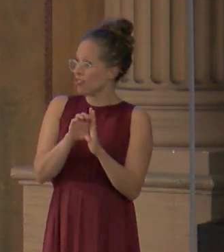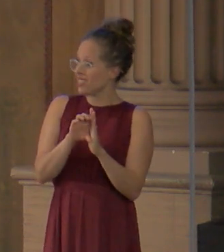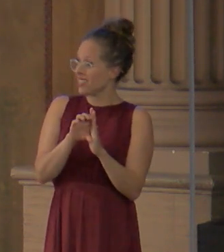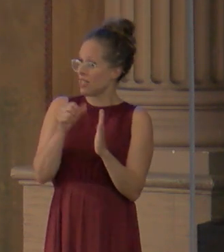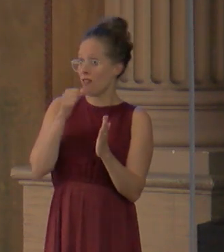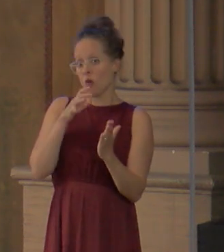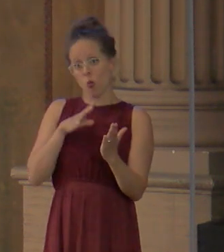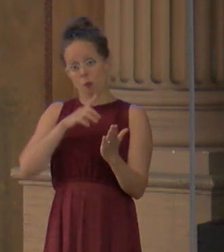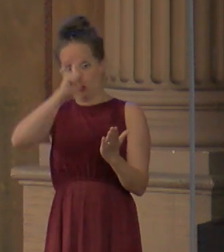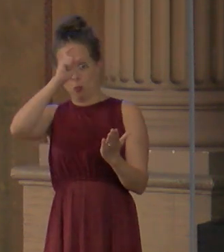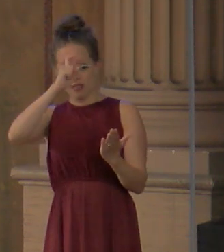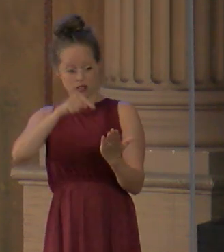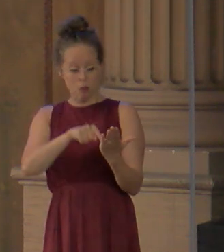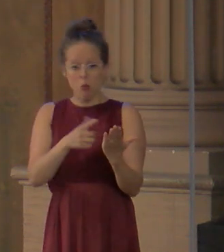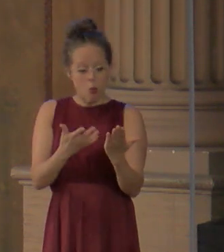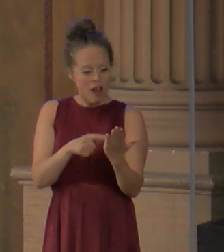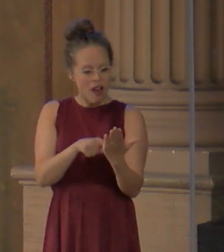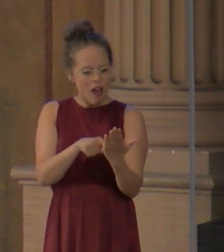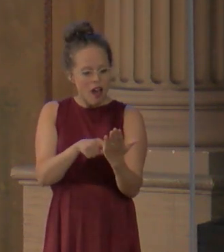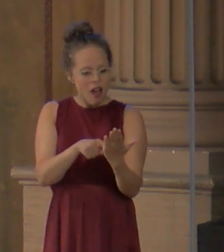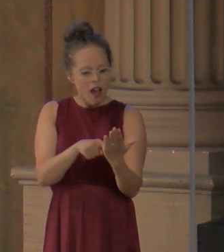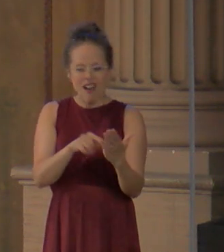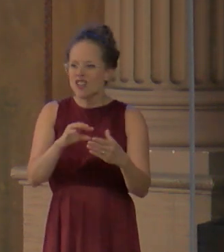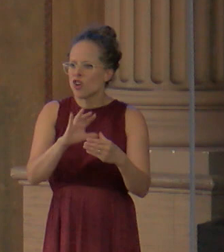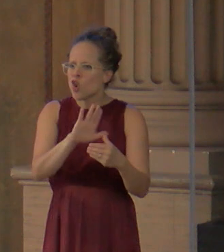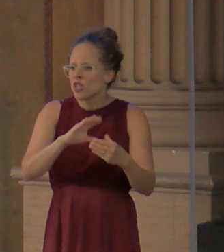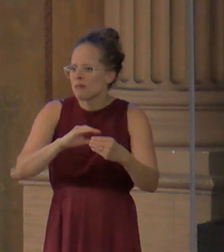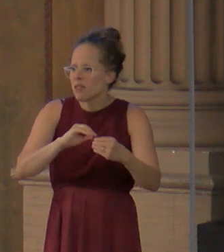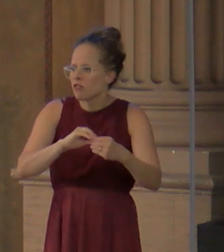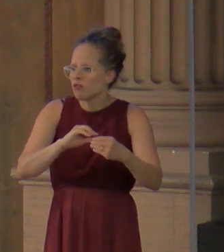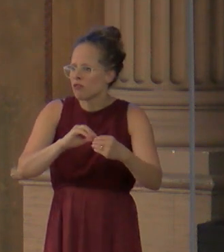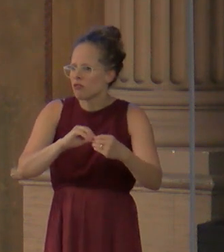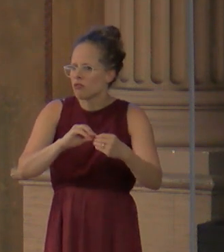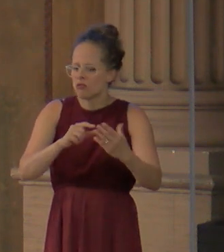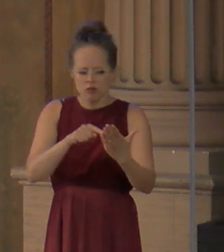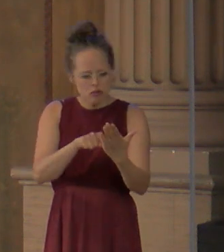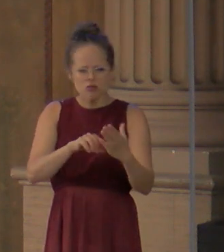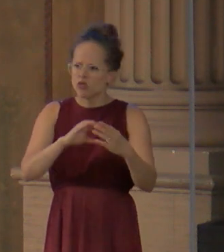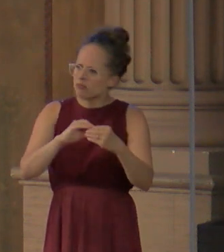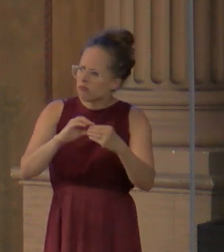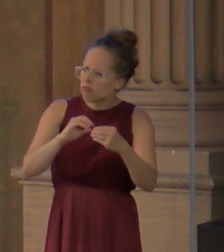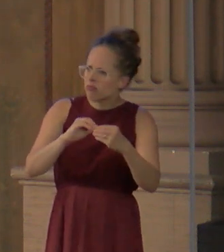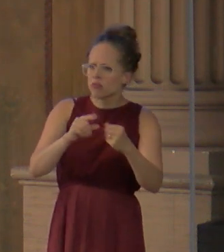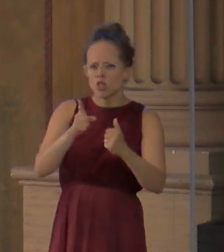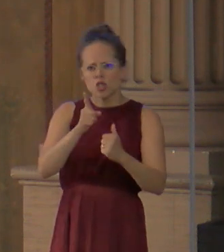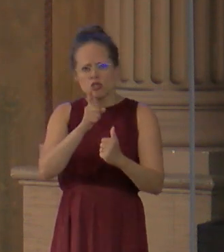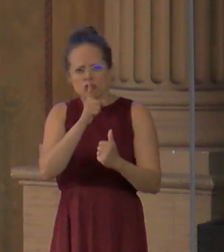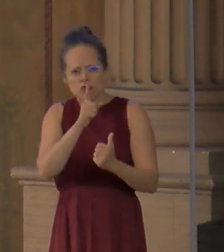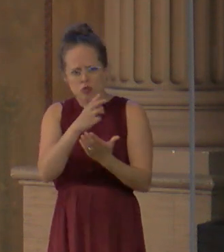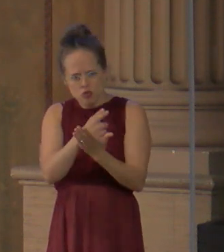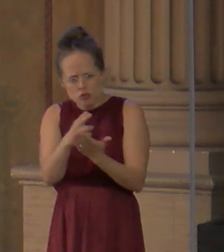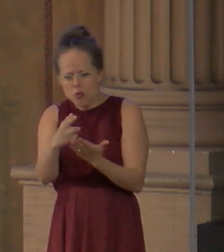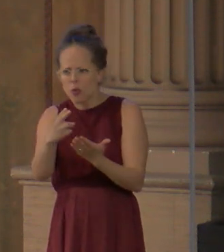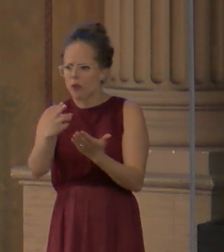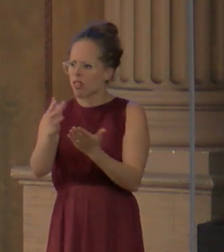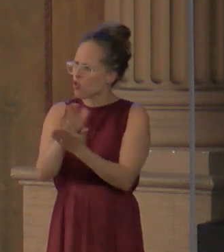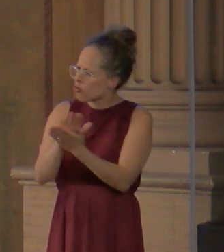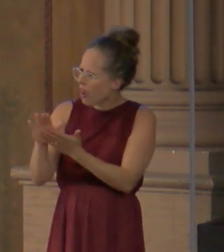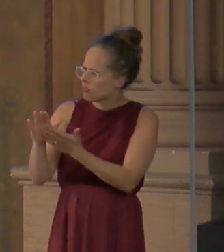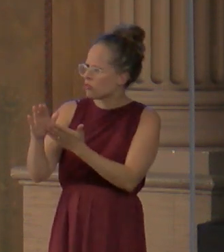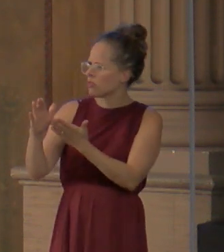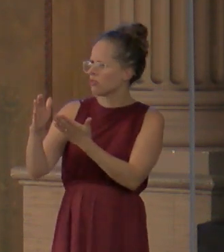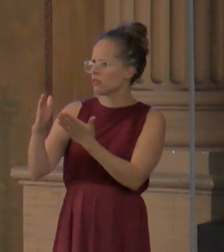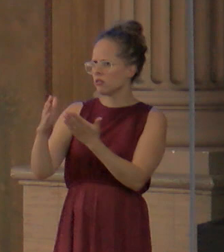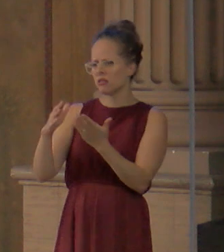speech. That she speaks noble things. It says there in verse 6, that she speaks truth, that she speaks righteously, that she speaks for